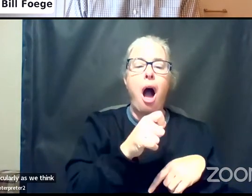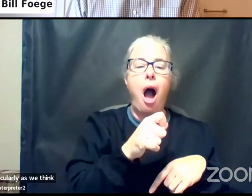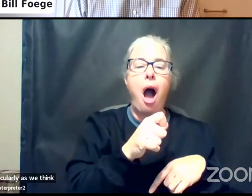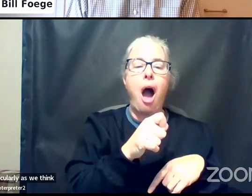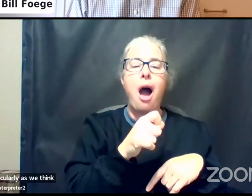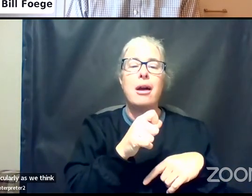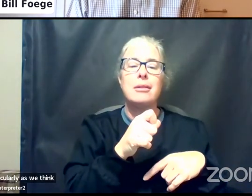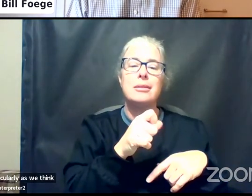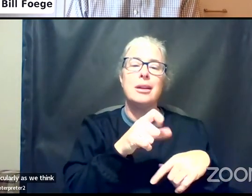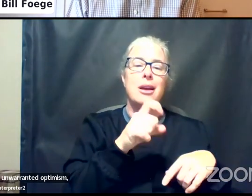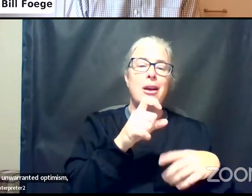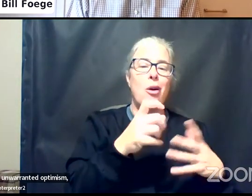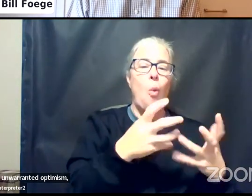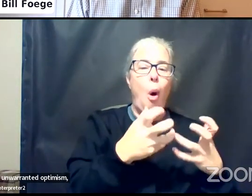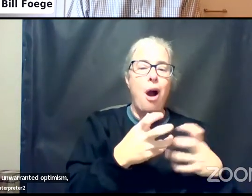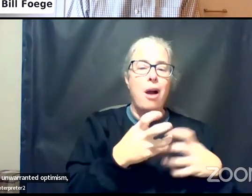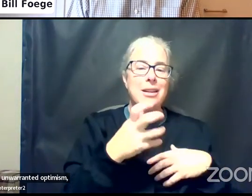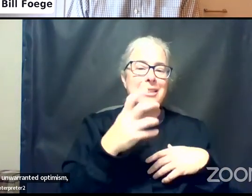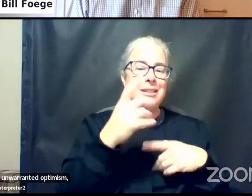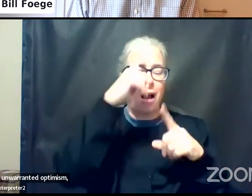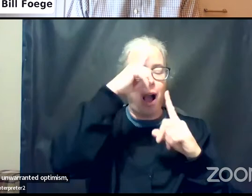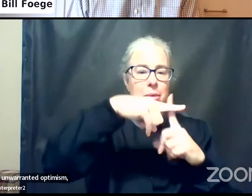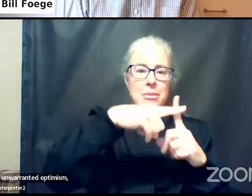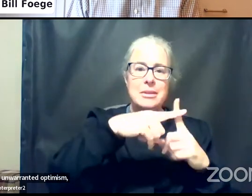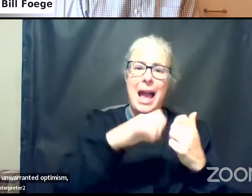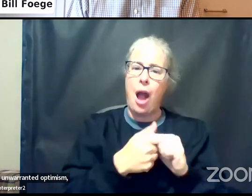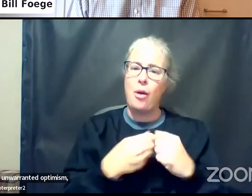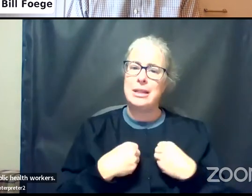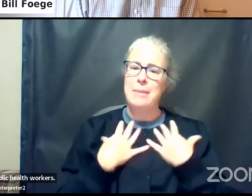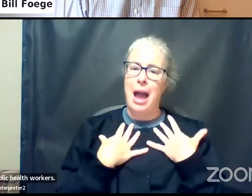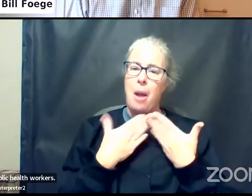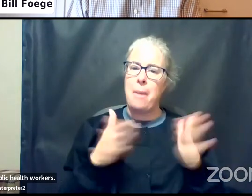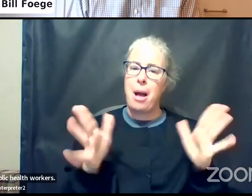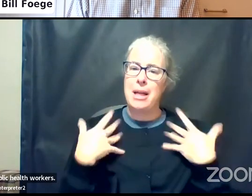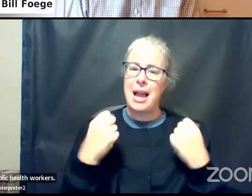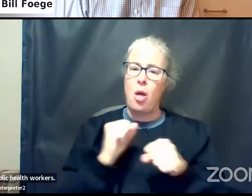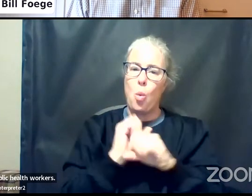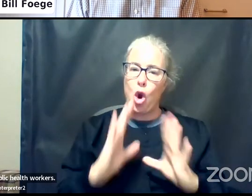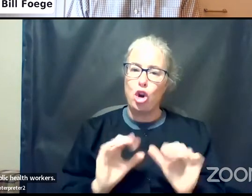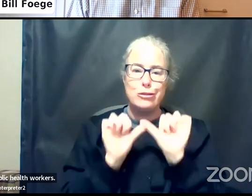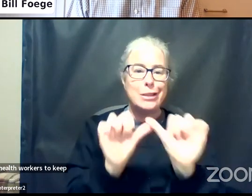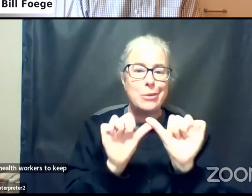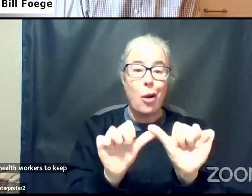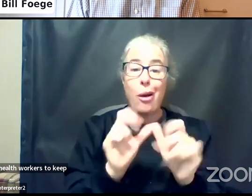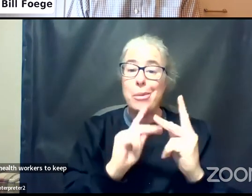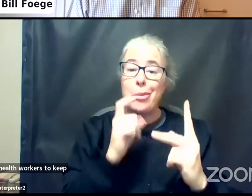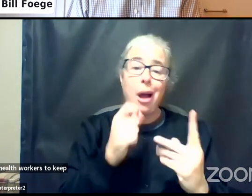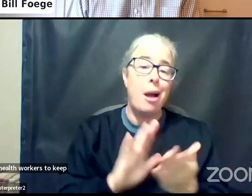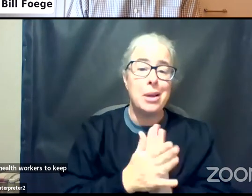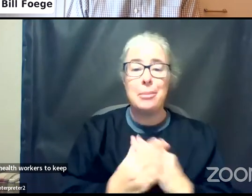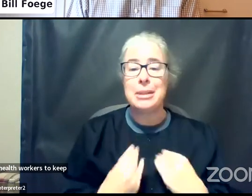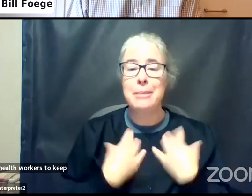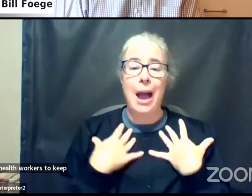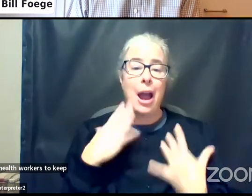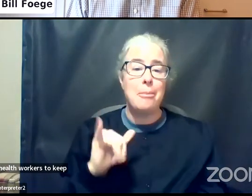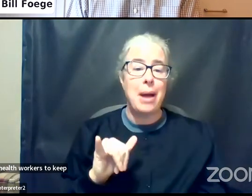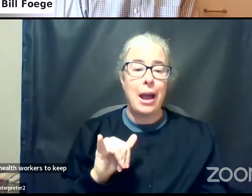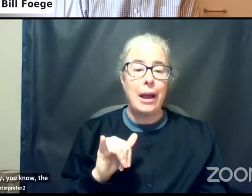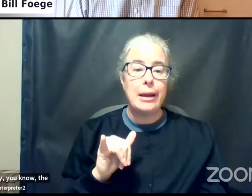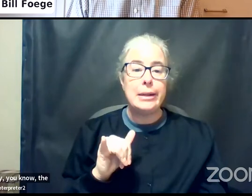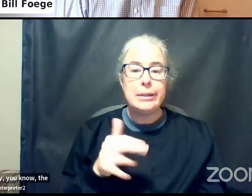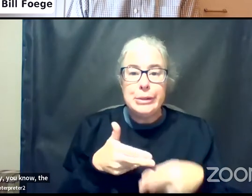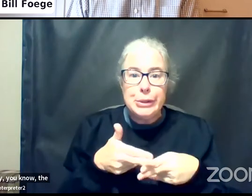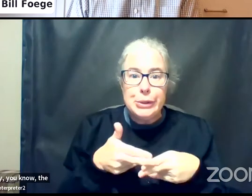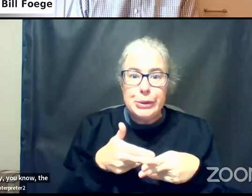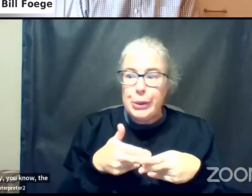you know how we Inspire public health workers to keep going people don't get inspired by you know the short term